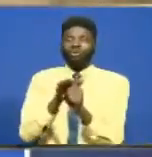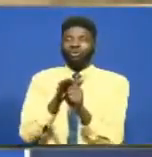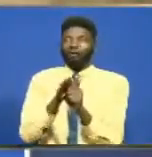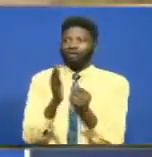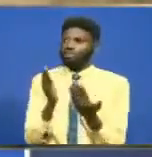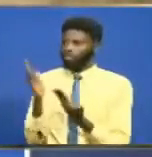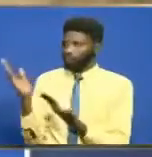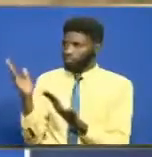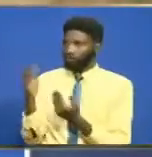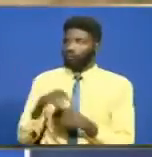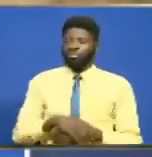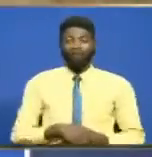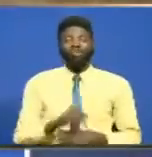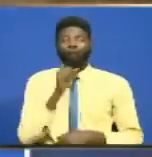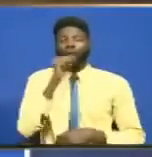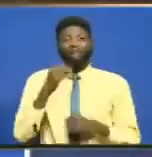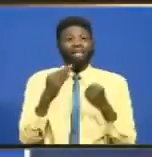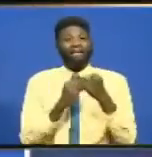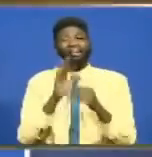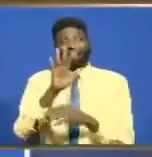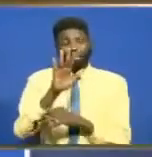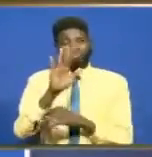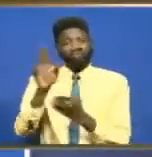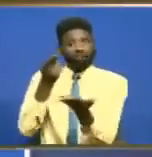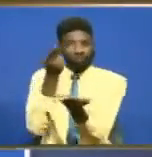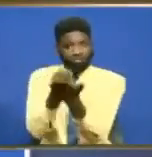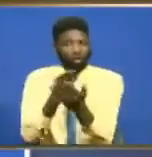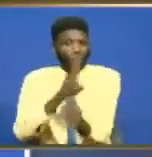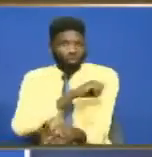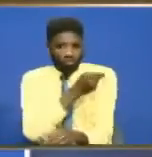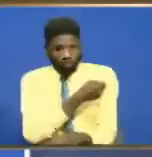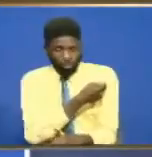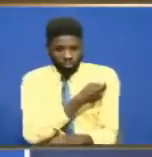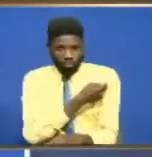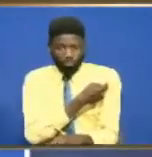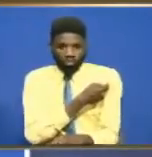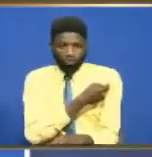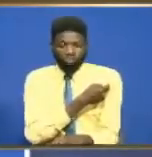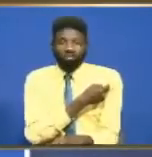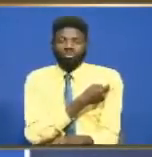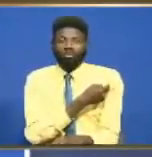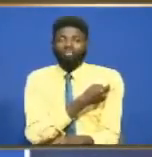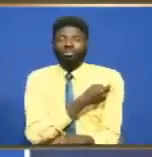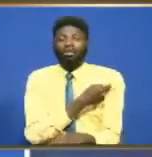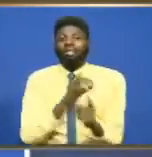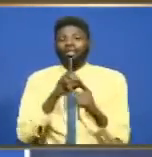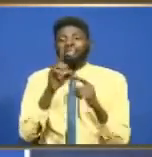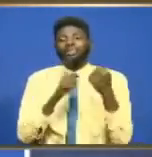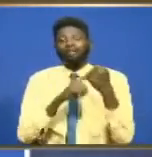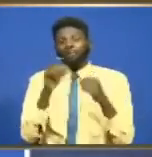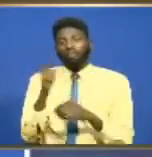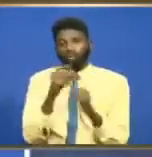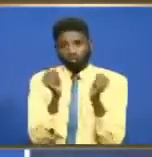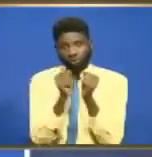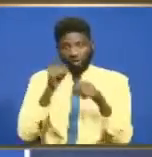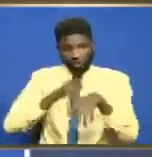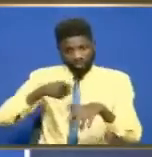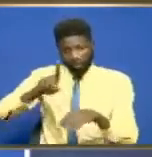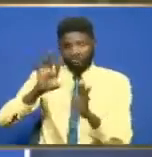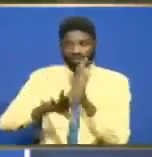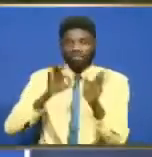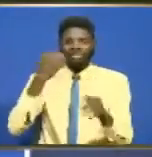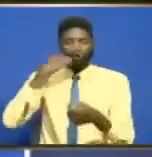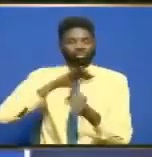complications. The 85-year-old actor was admitted to hospital in Kolkata City on 6th October after he tested positive for